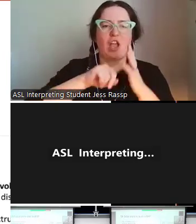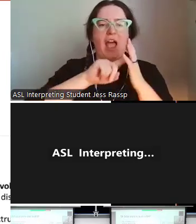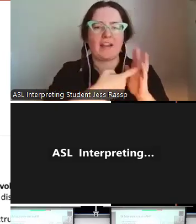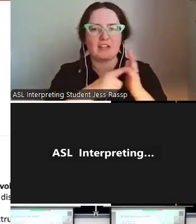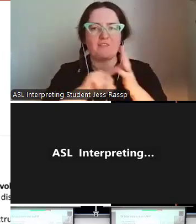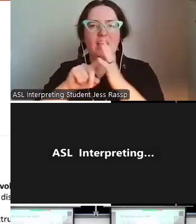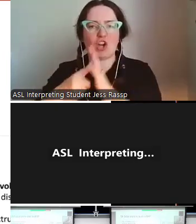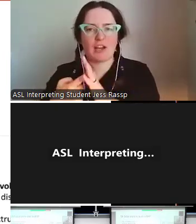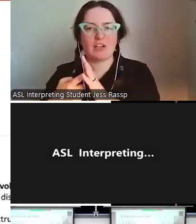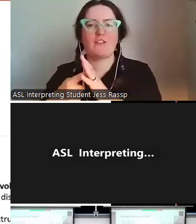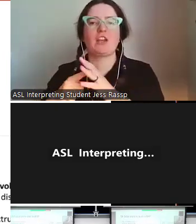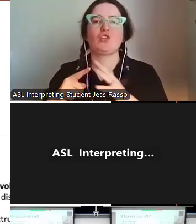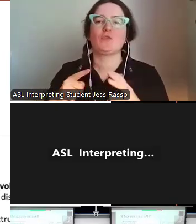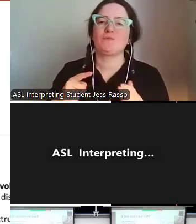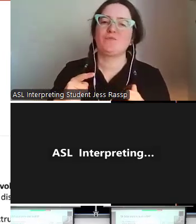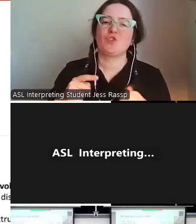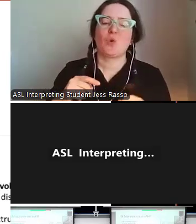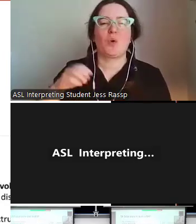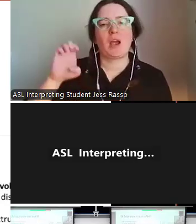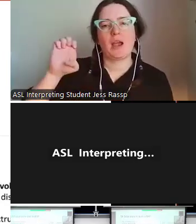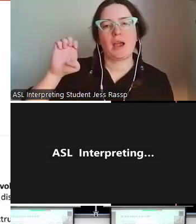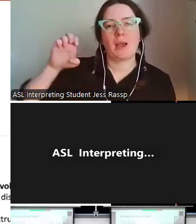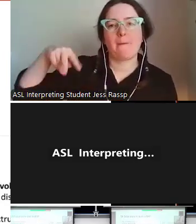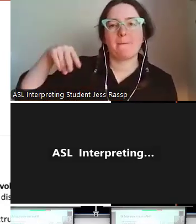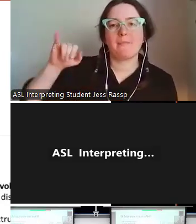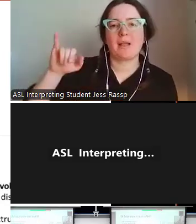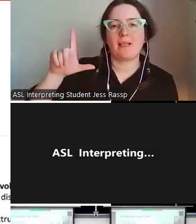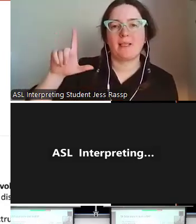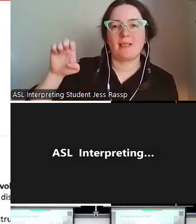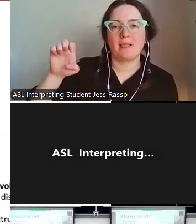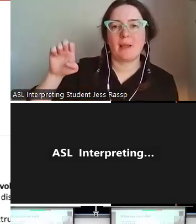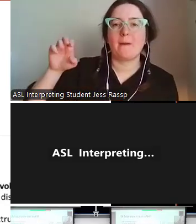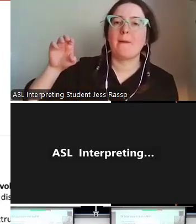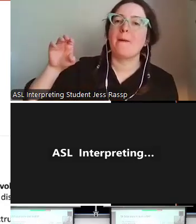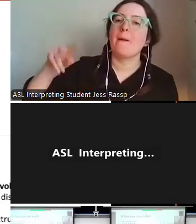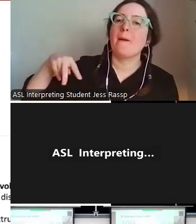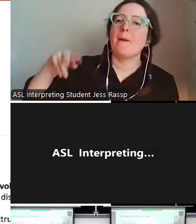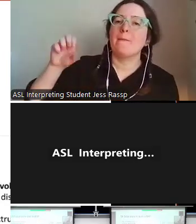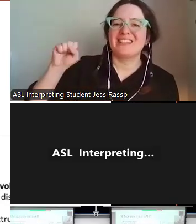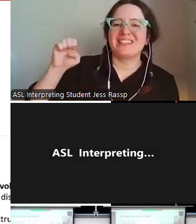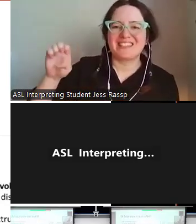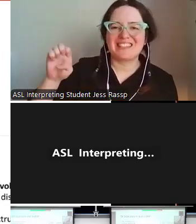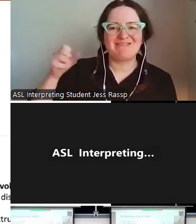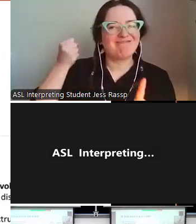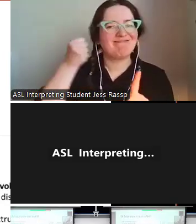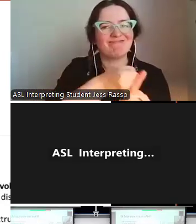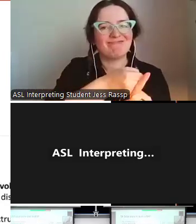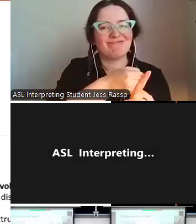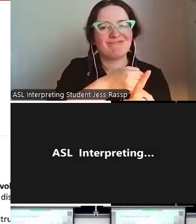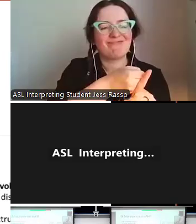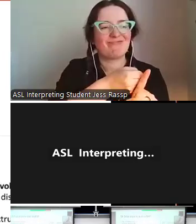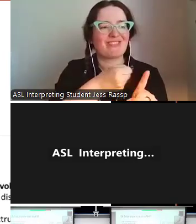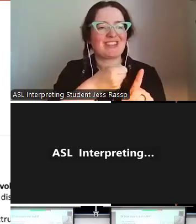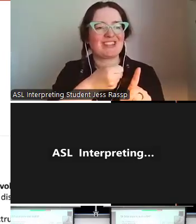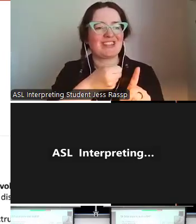using right now for epilepsy are there's a lot of side effects, and so they don't like to put people on them.